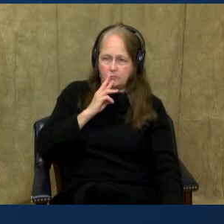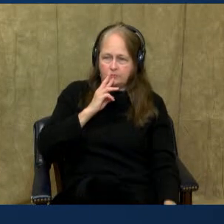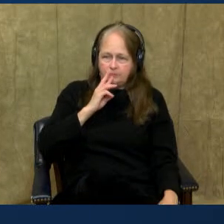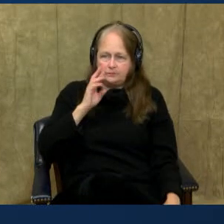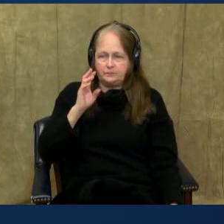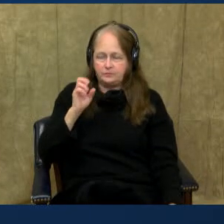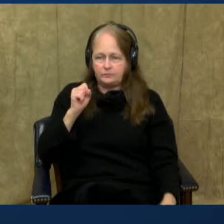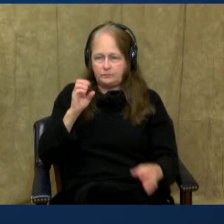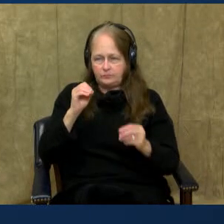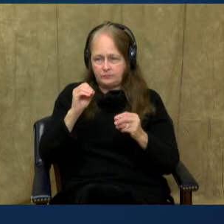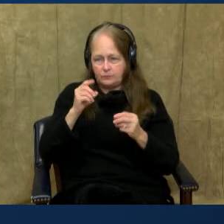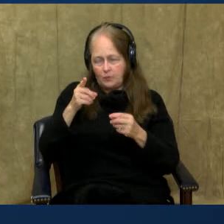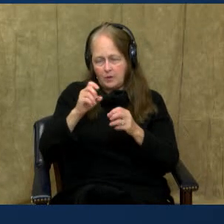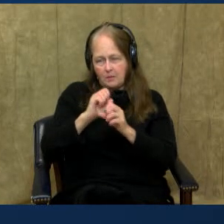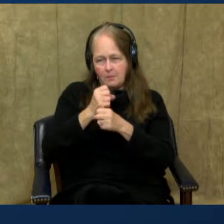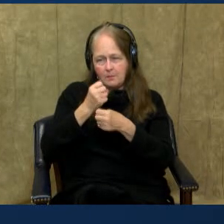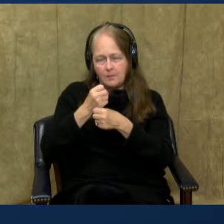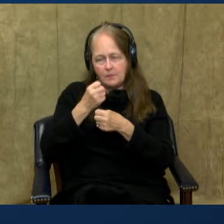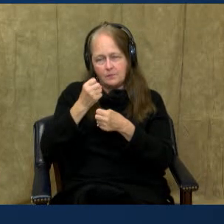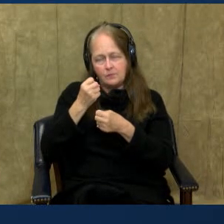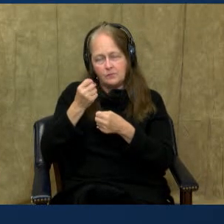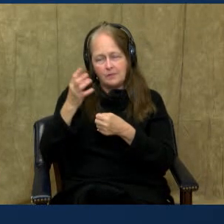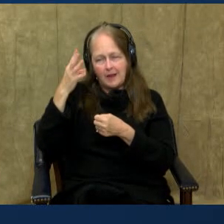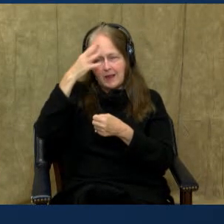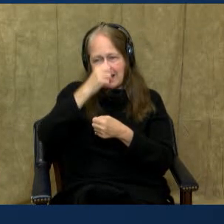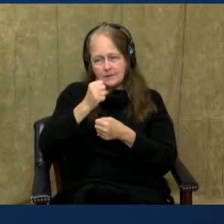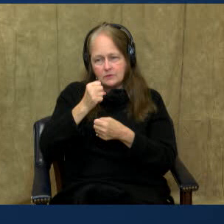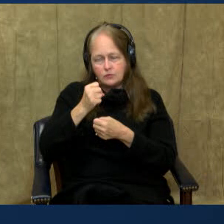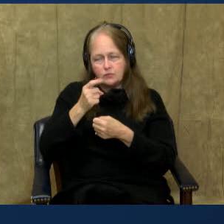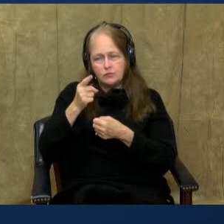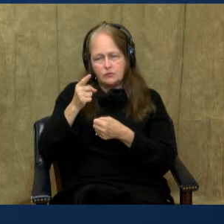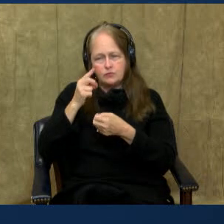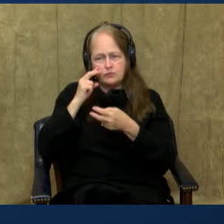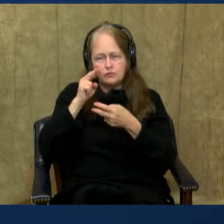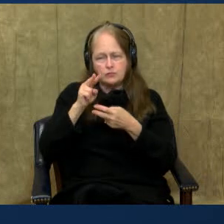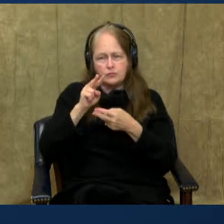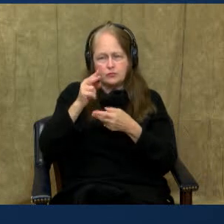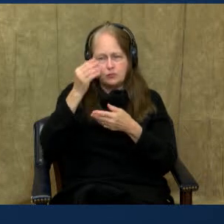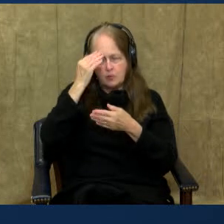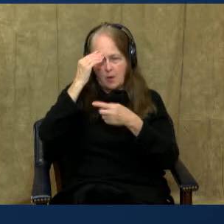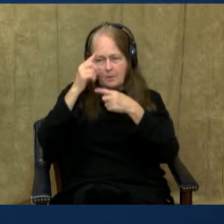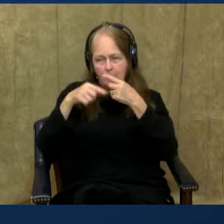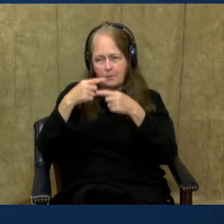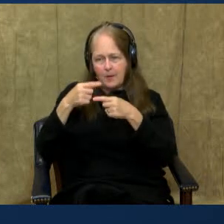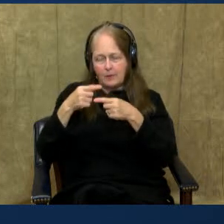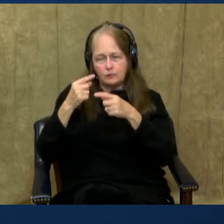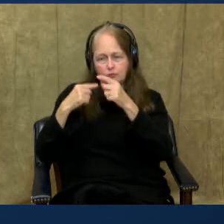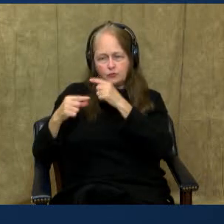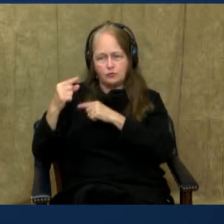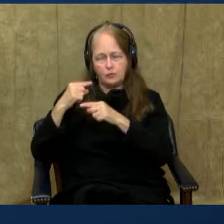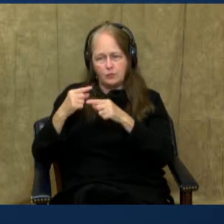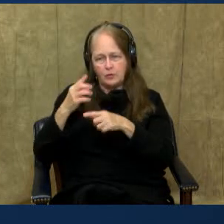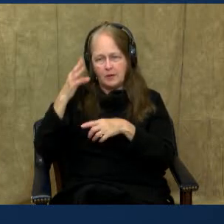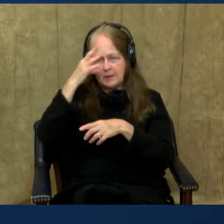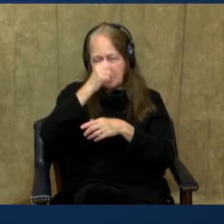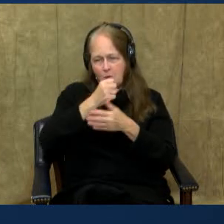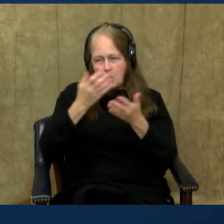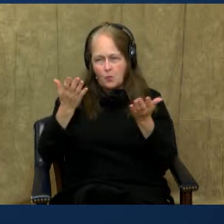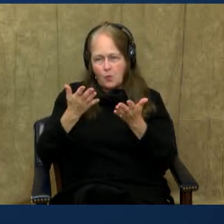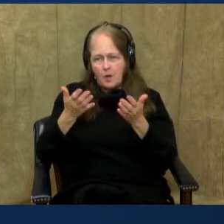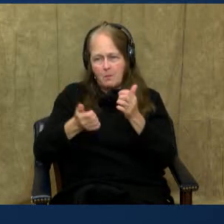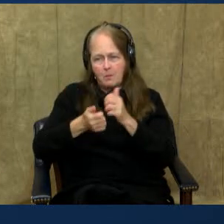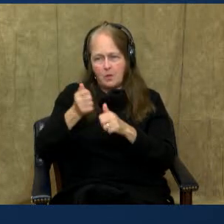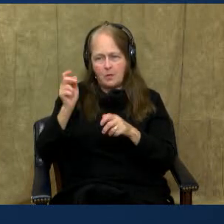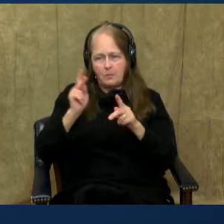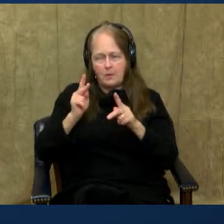So I want you to make a prediction. Knowing what you know about the physical geography of China, can you guess where most of the people